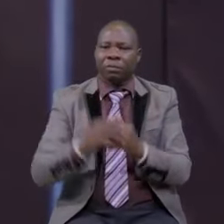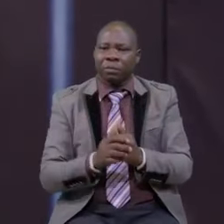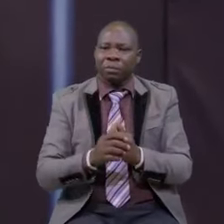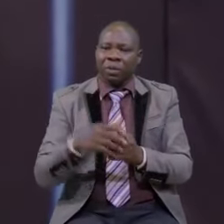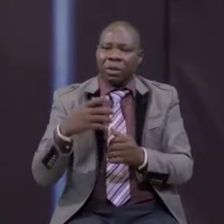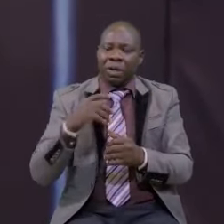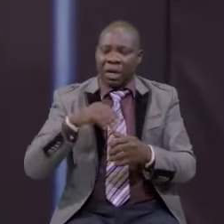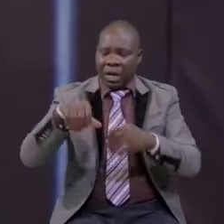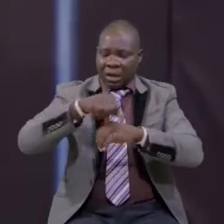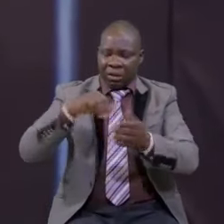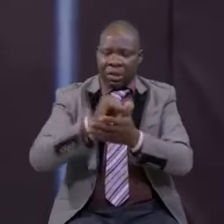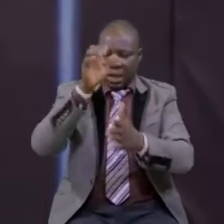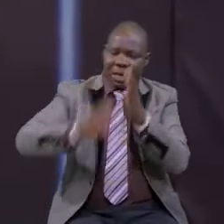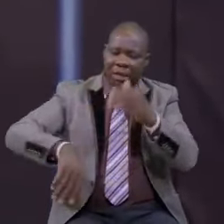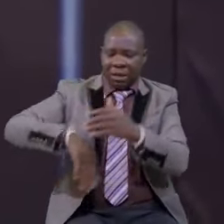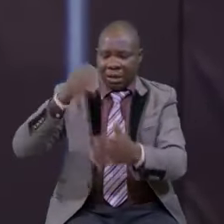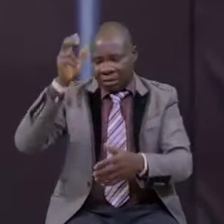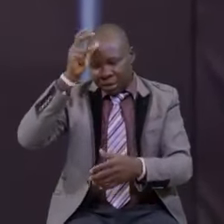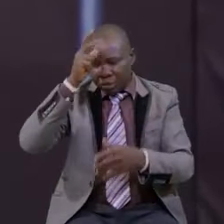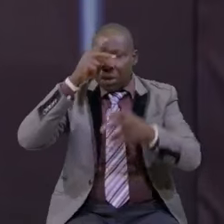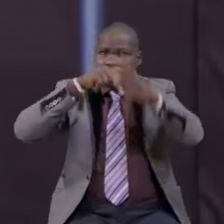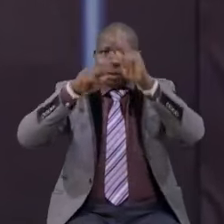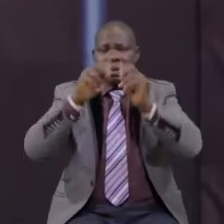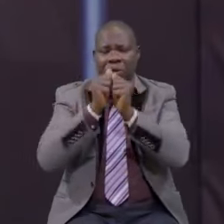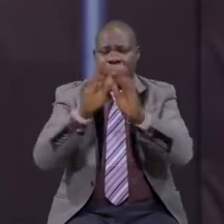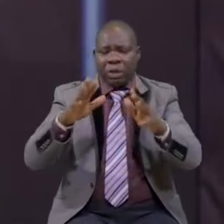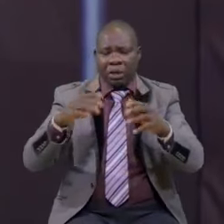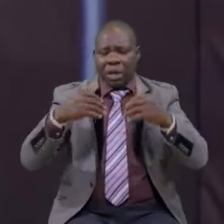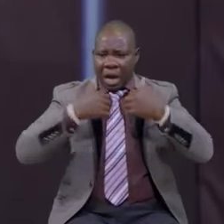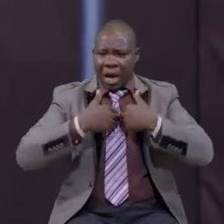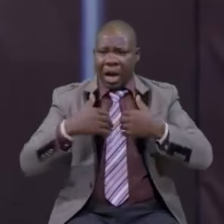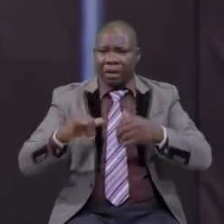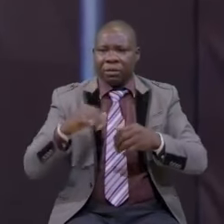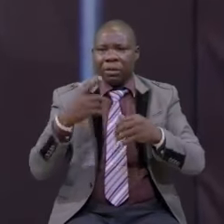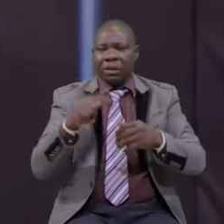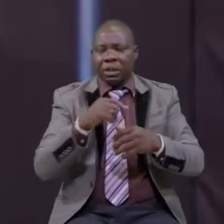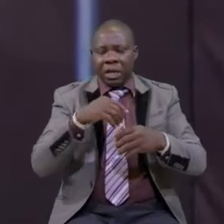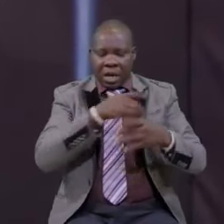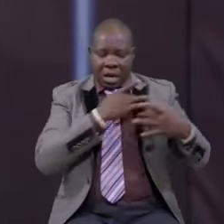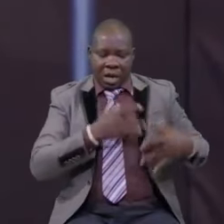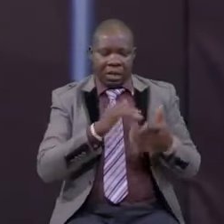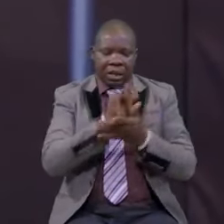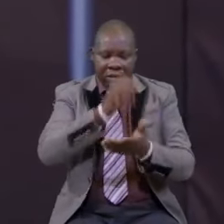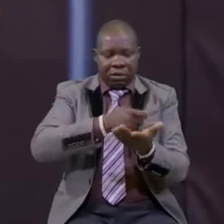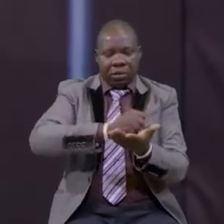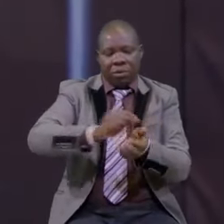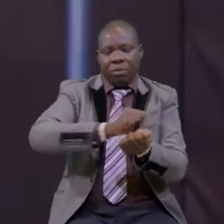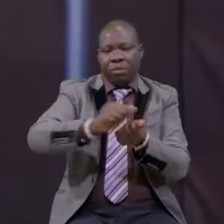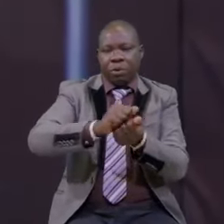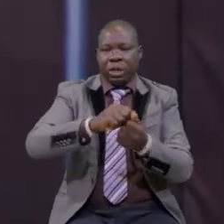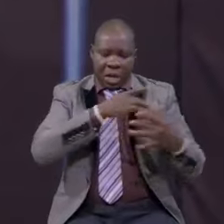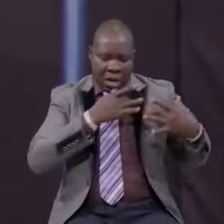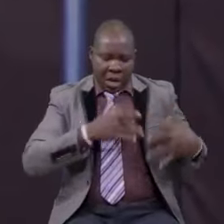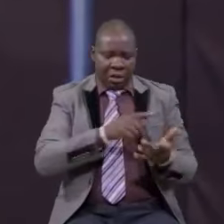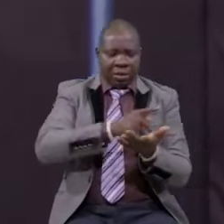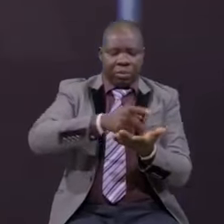prophesying, without having the heart that is purged, the heart that is purified, the heart that